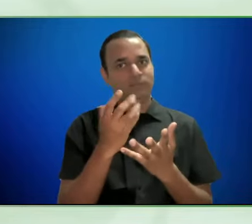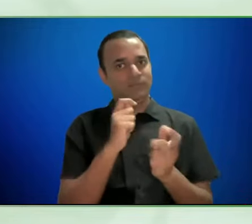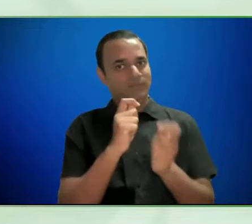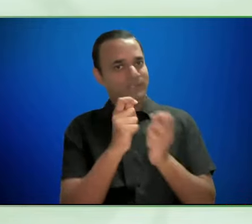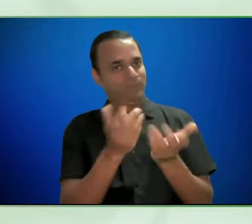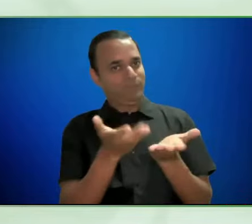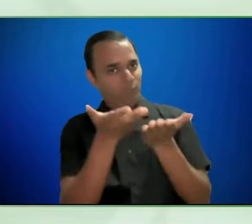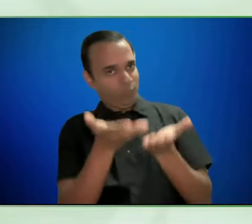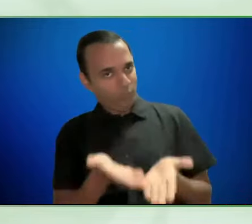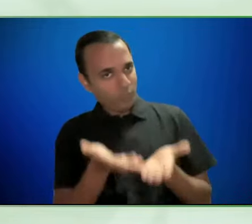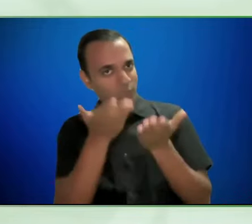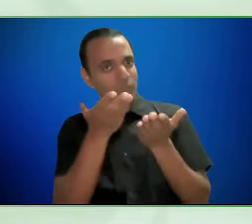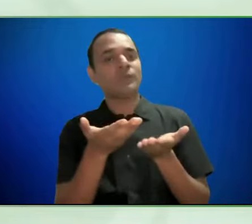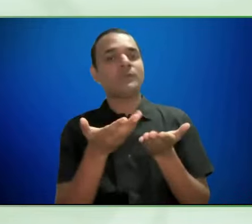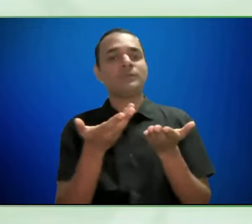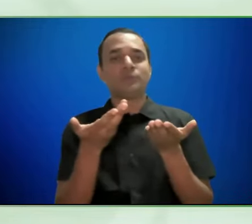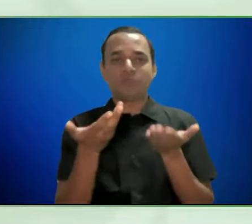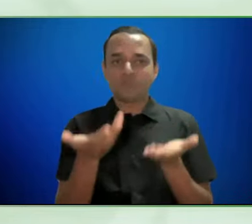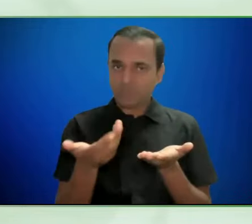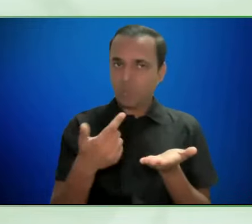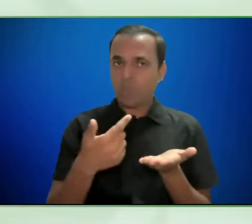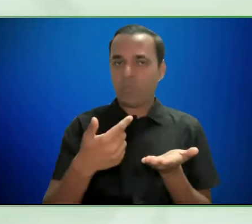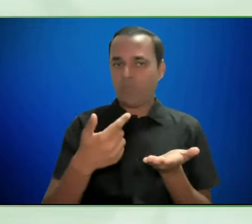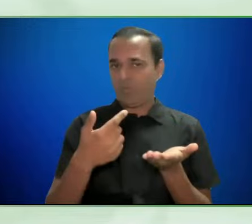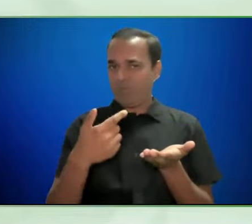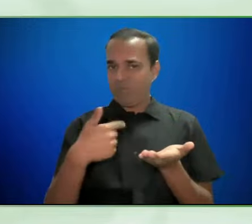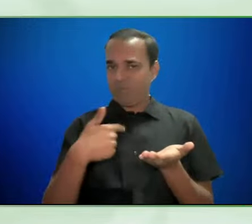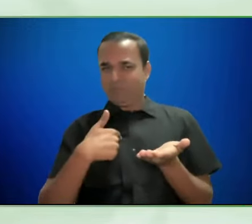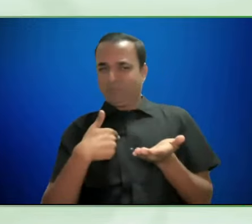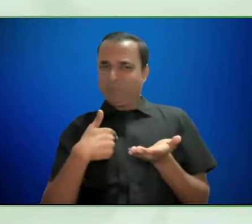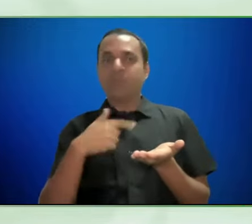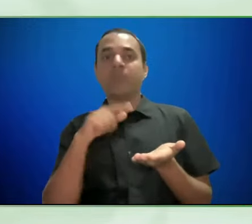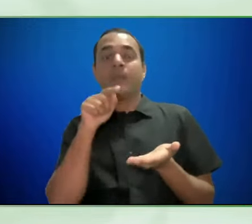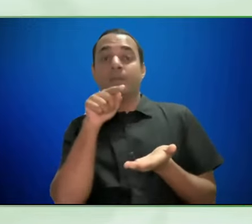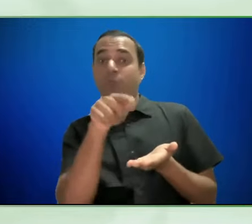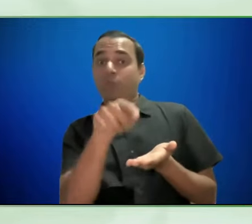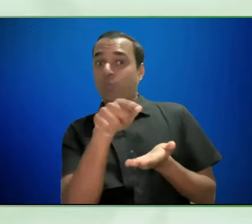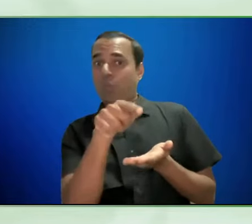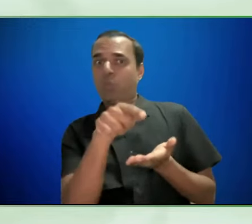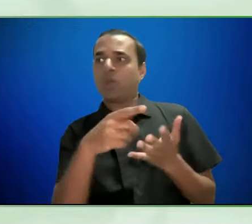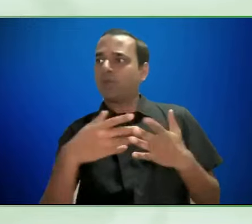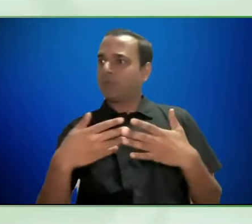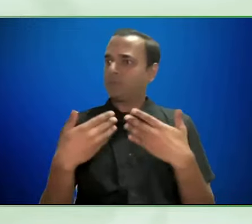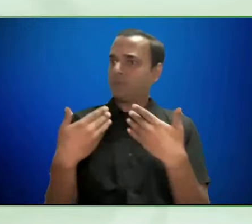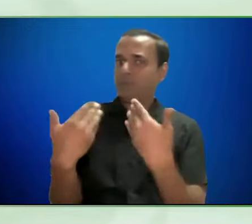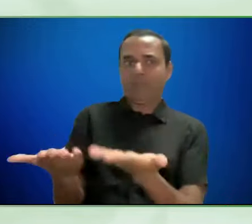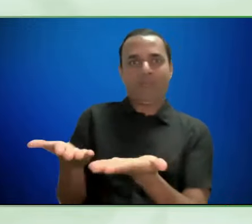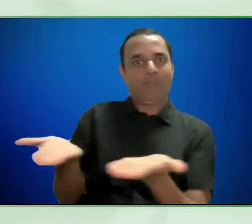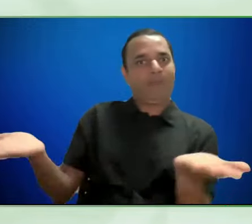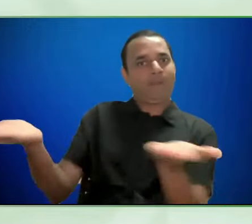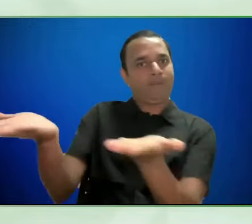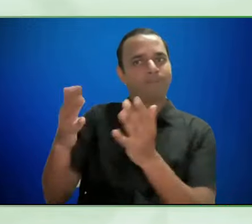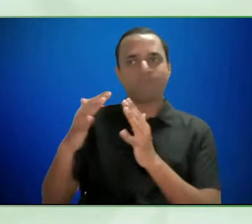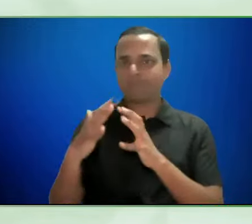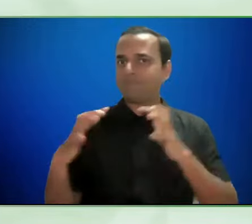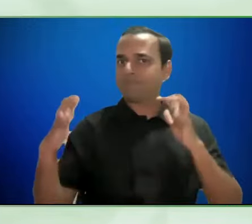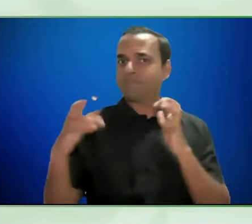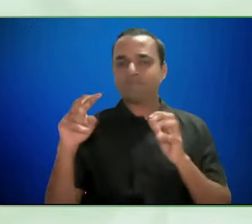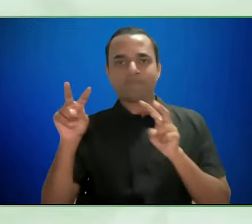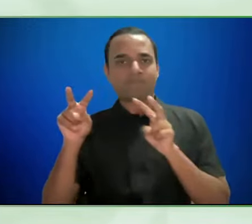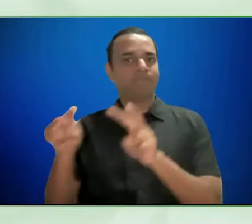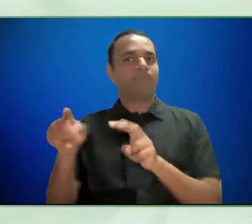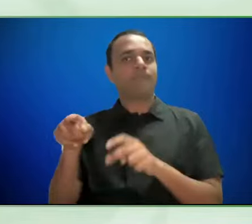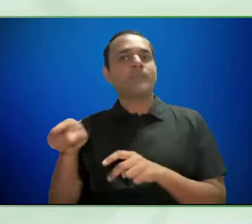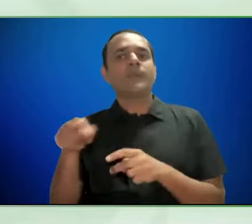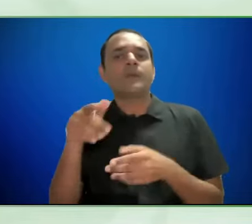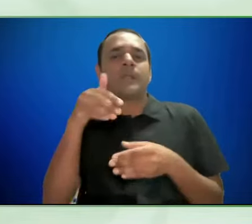How did the project start? Did you plan to have an impact on a whole group, or was it more that you were